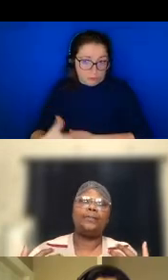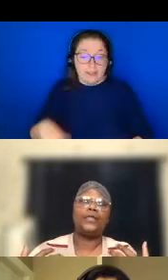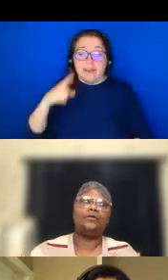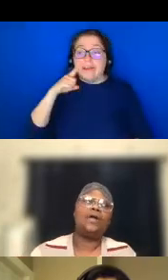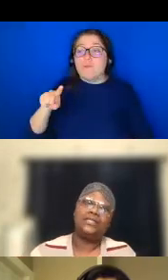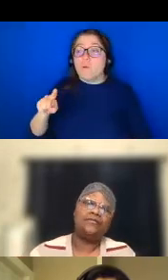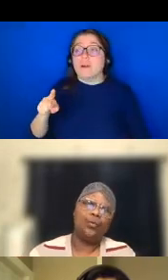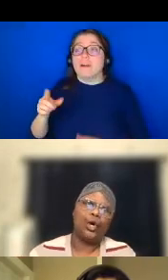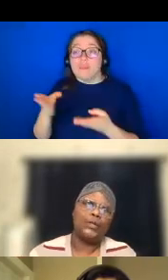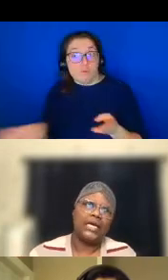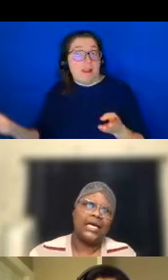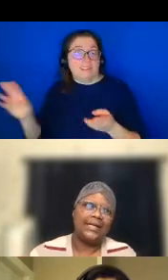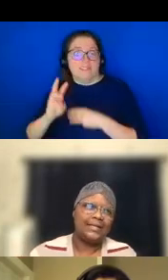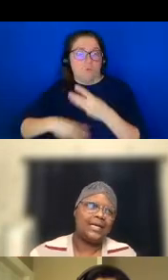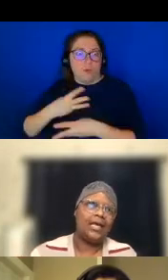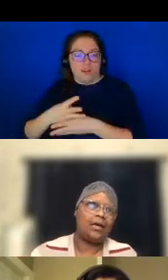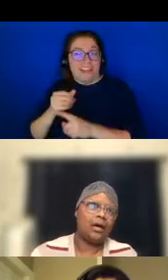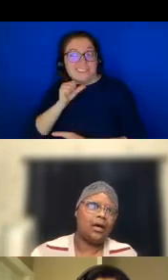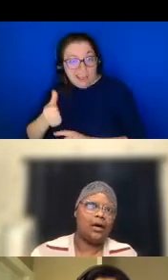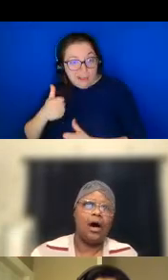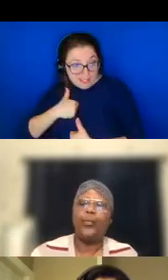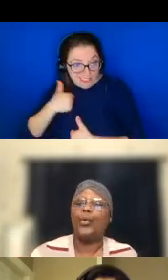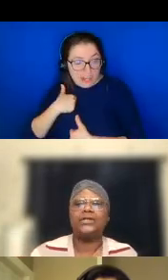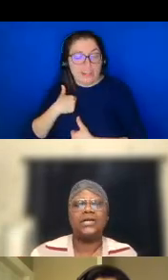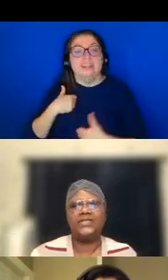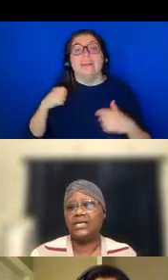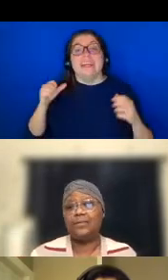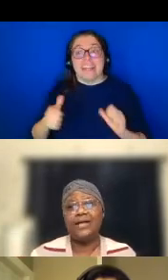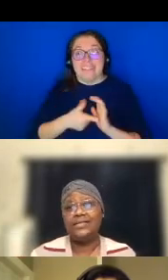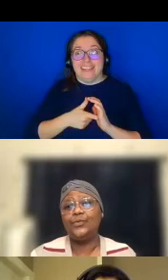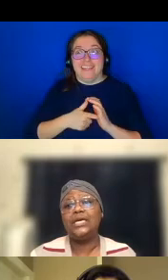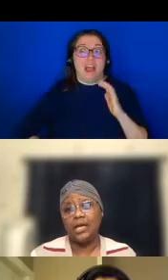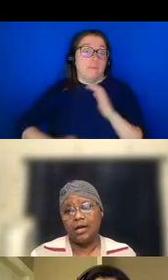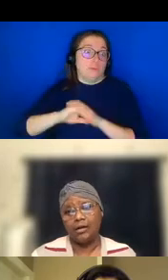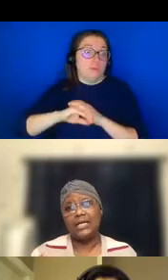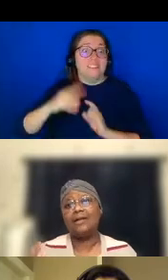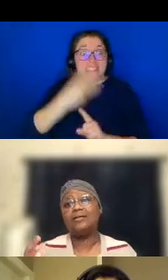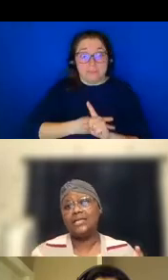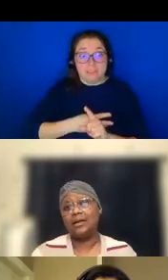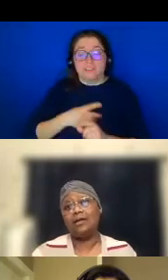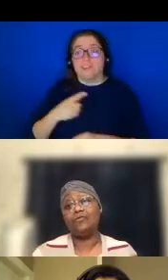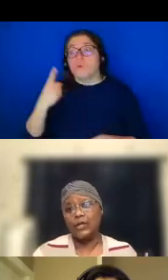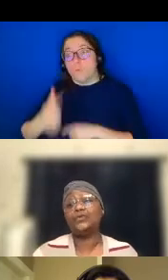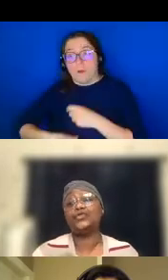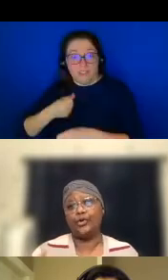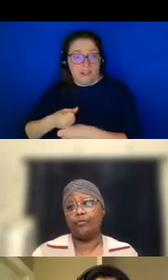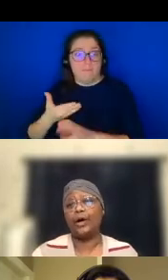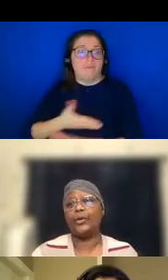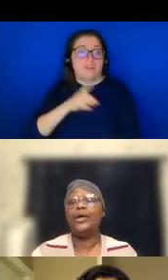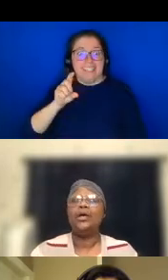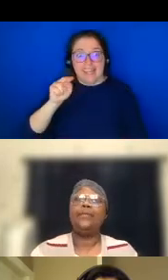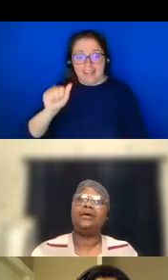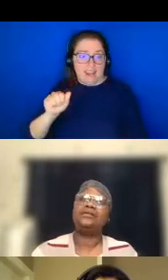For the rest of the world, it can take upwards of 6 months to a year to get DNA results turned